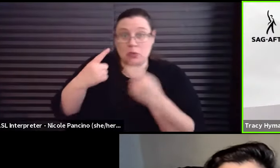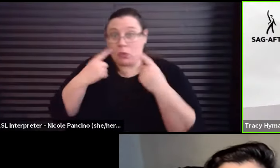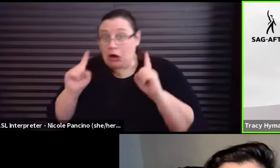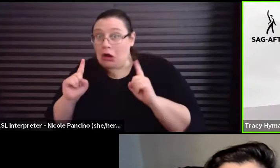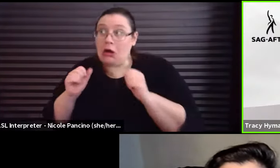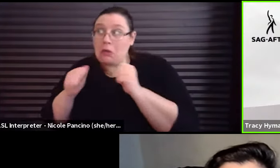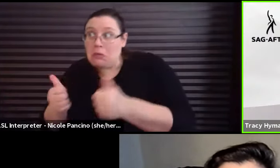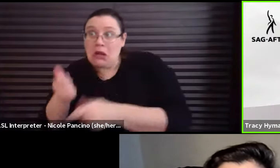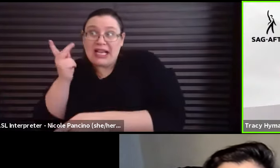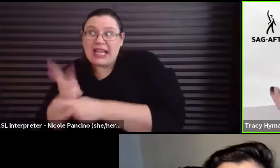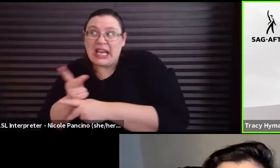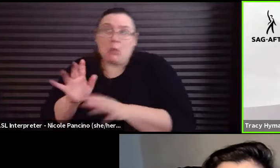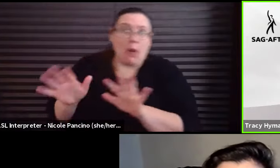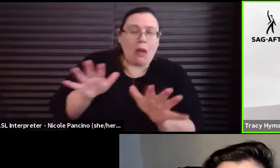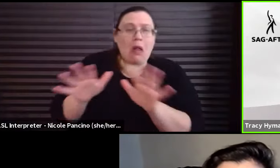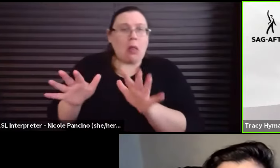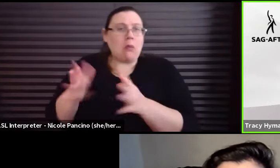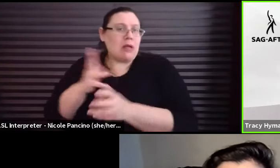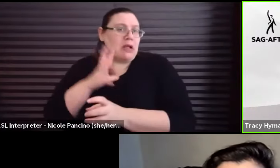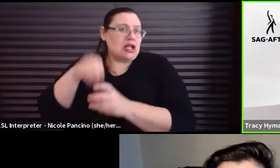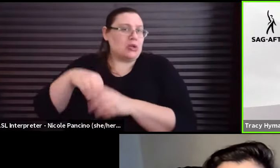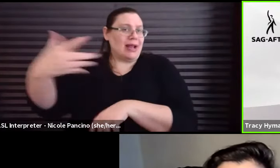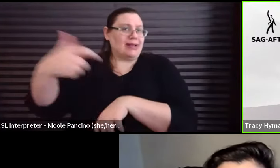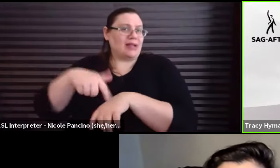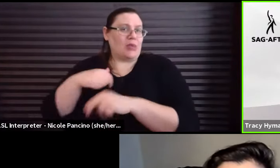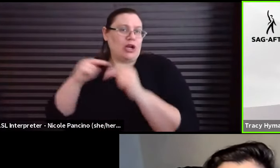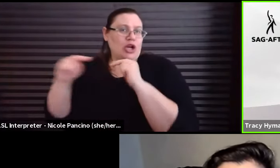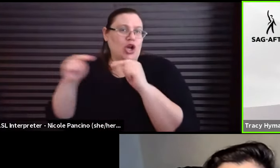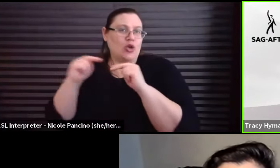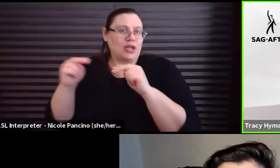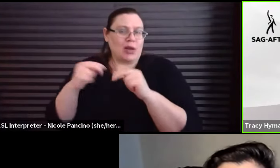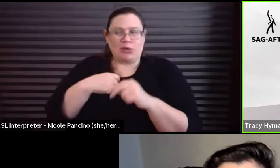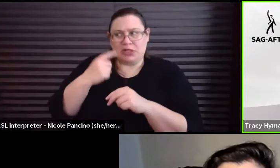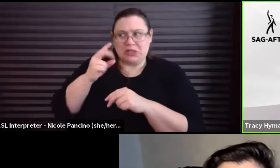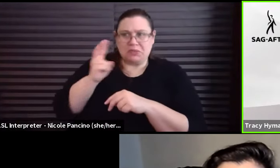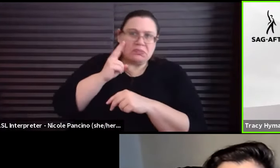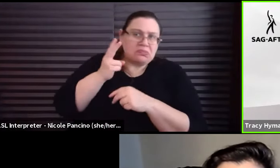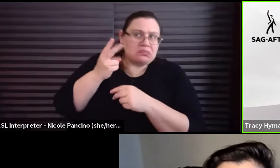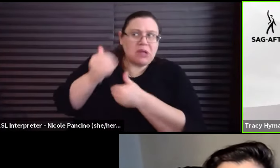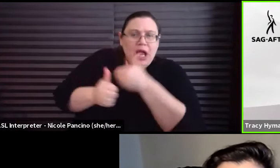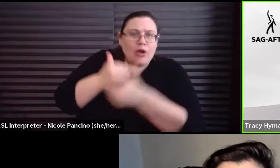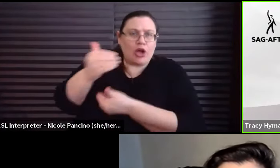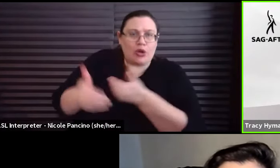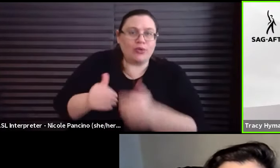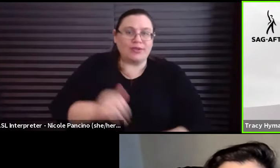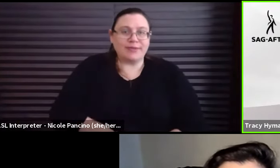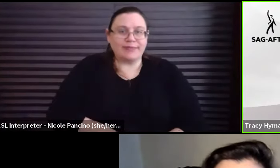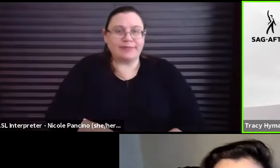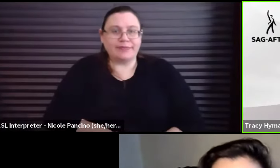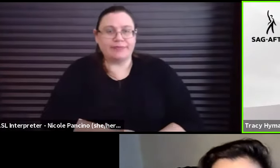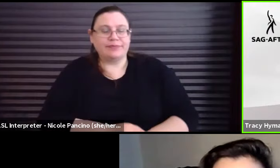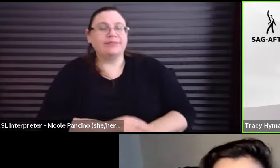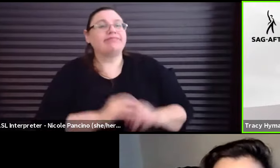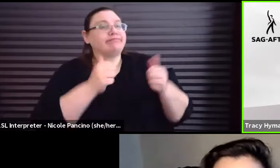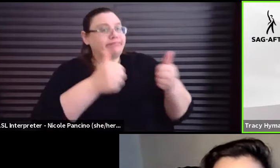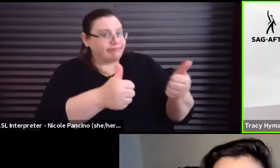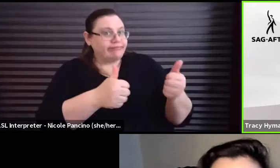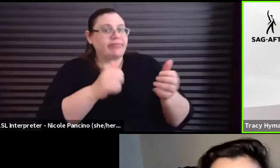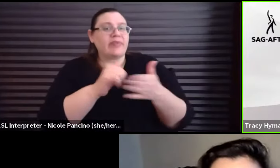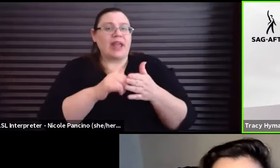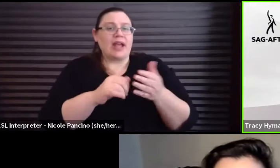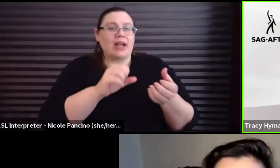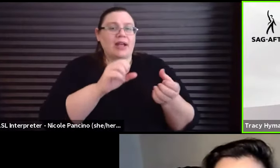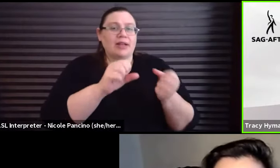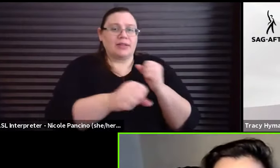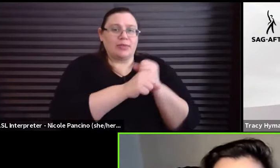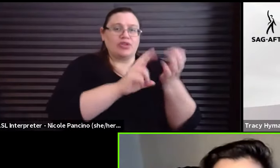want to include at the next negotiation. We just have to see how it works. Great. And that's the Commercial Contract Standing